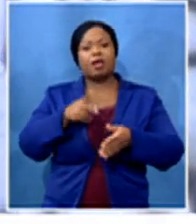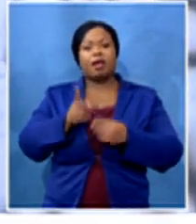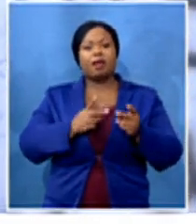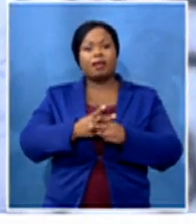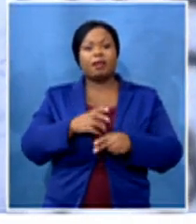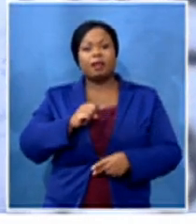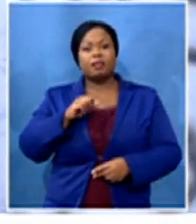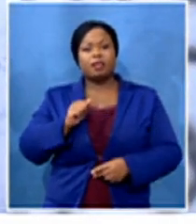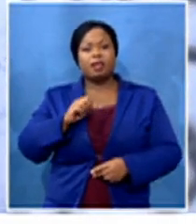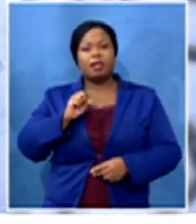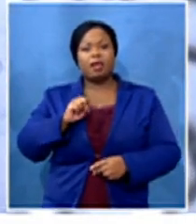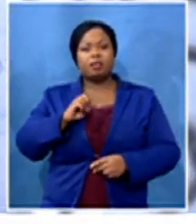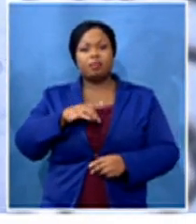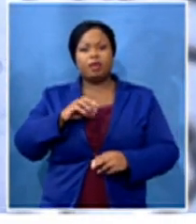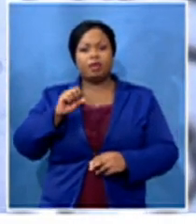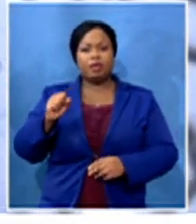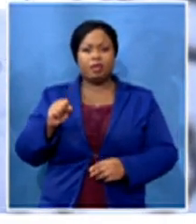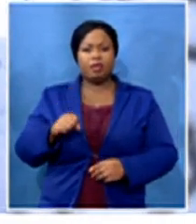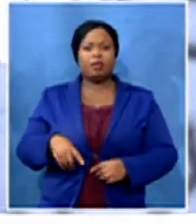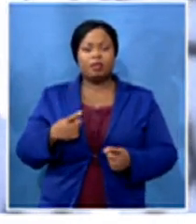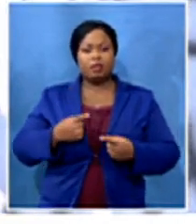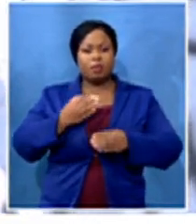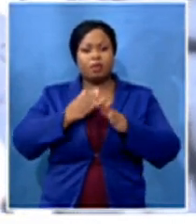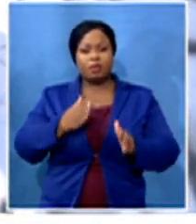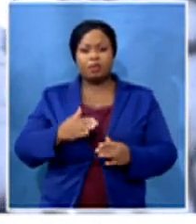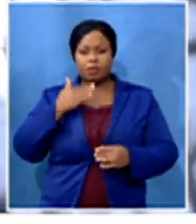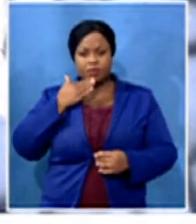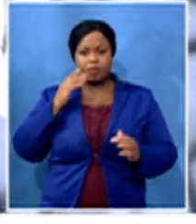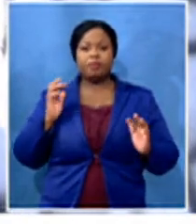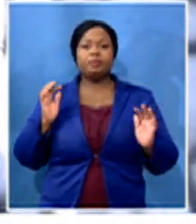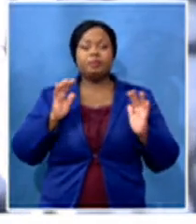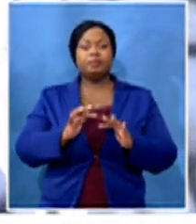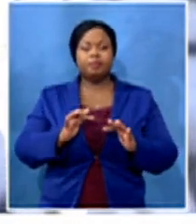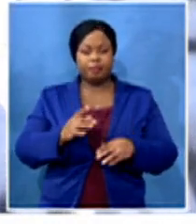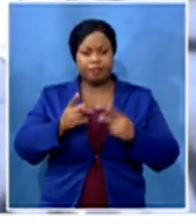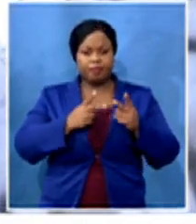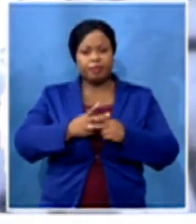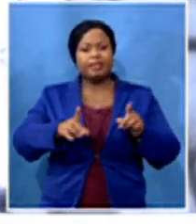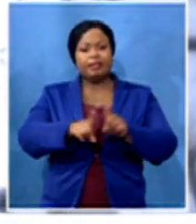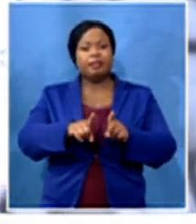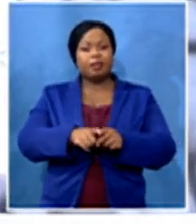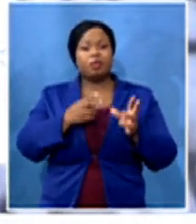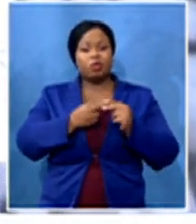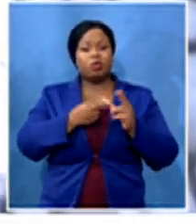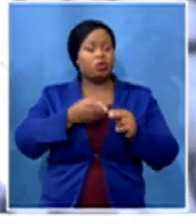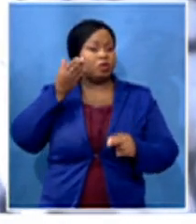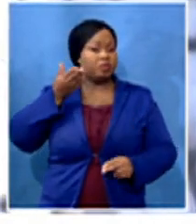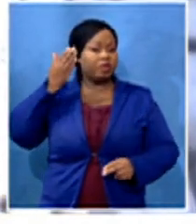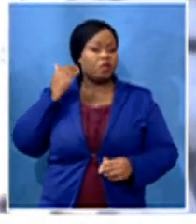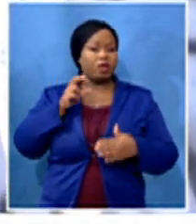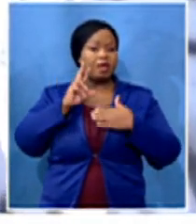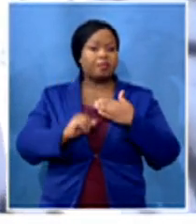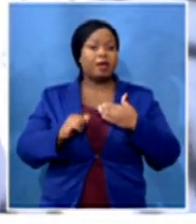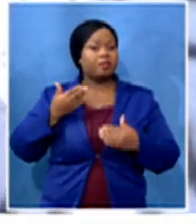SAA Express workers also just, echoing some of the sentiments that were echoed by the unions at the time. Unions